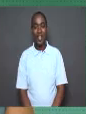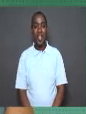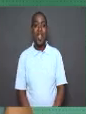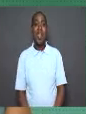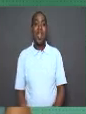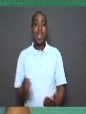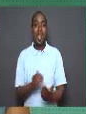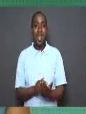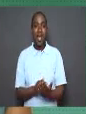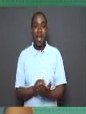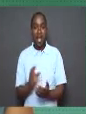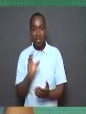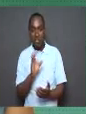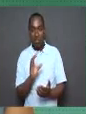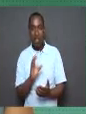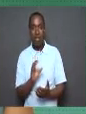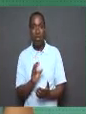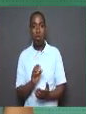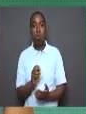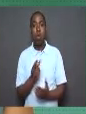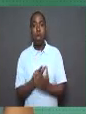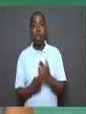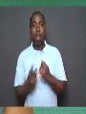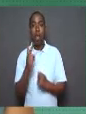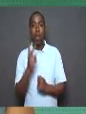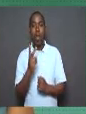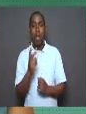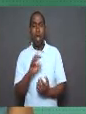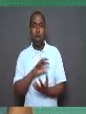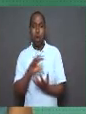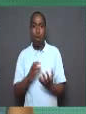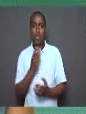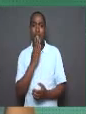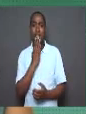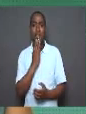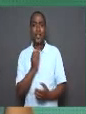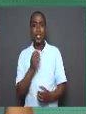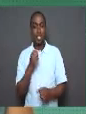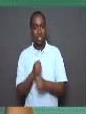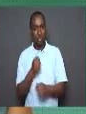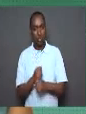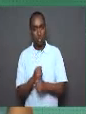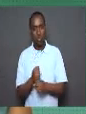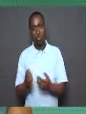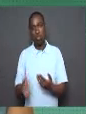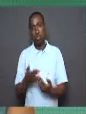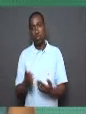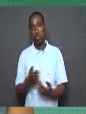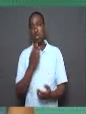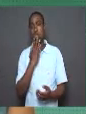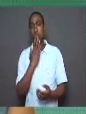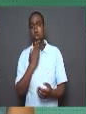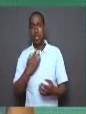discovered, double and complex sugars are made of simple sugars